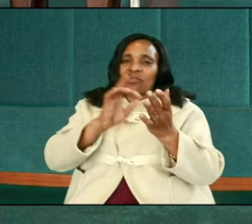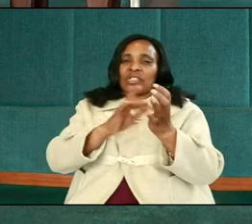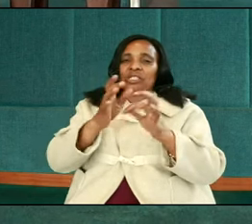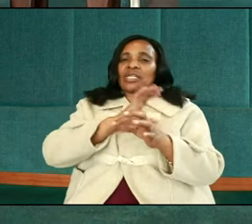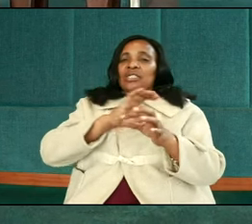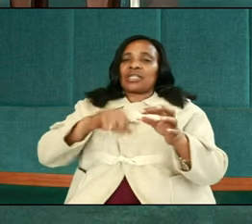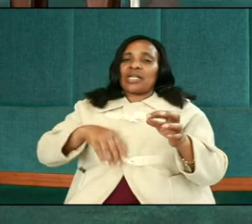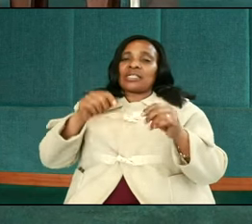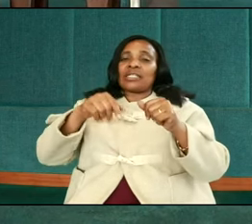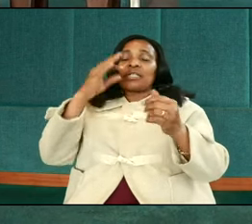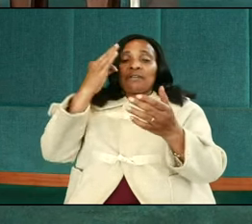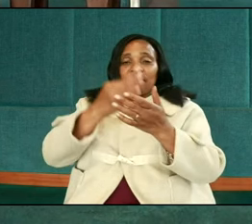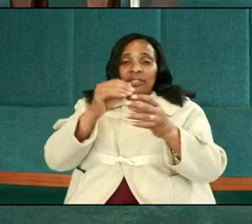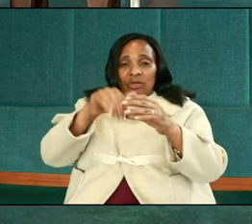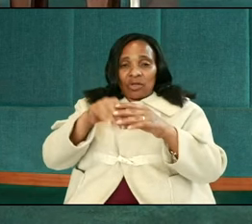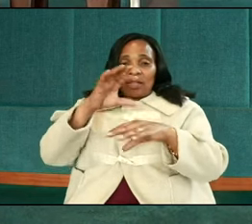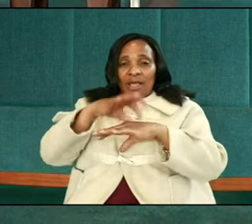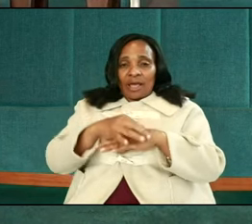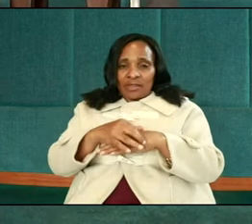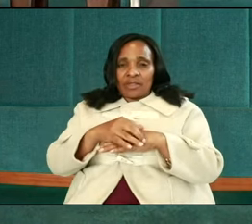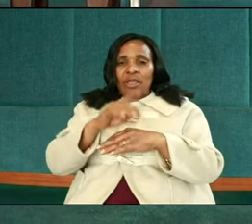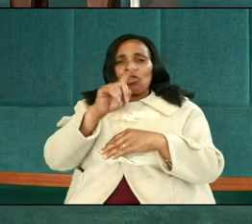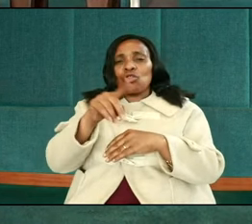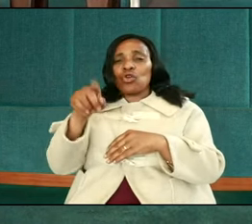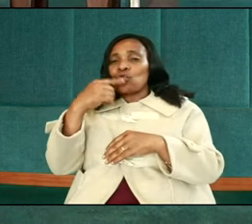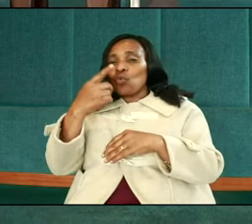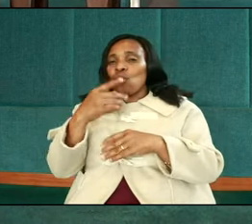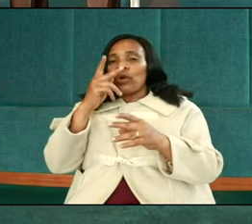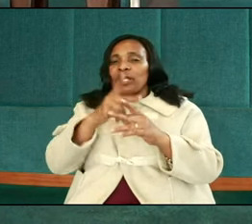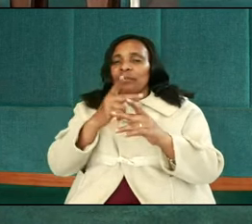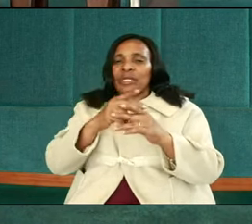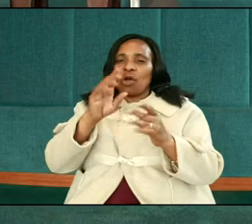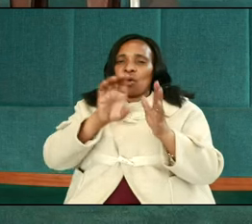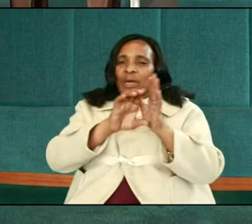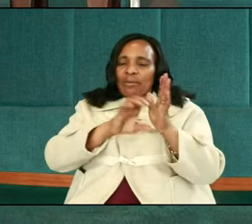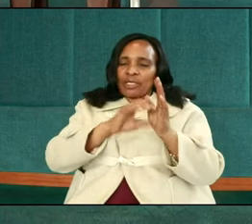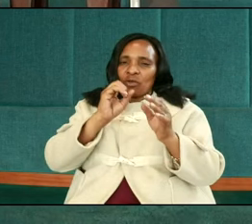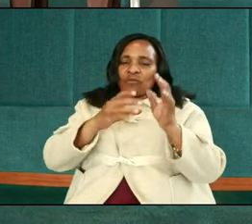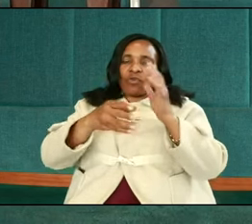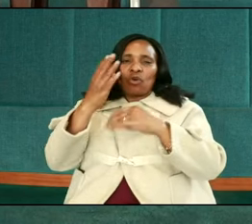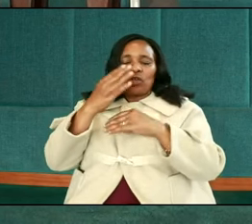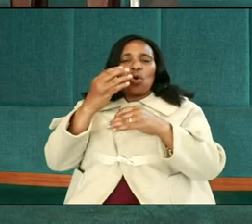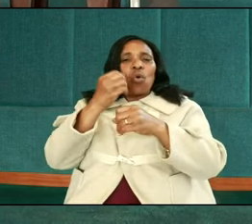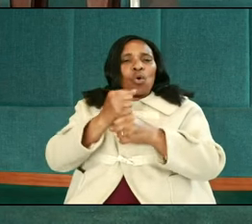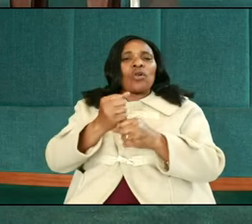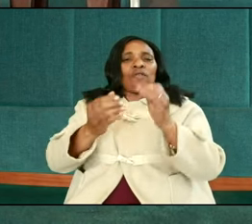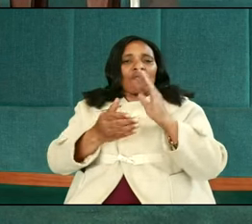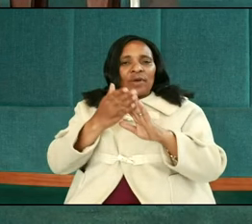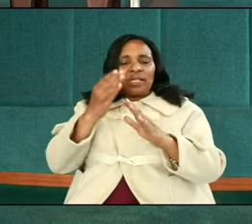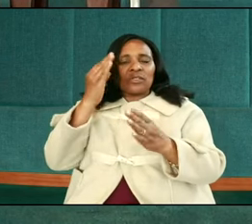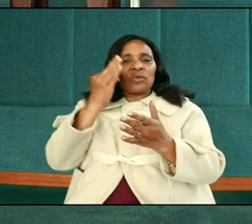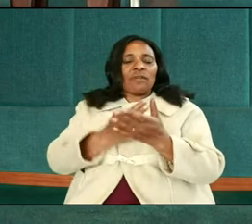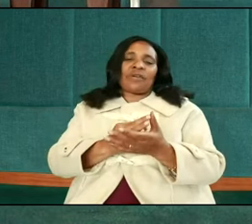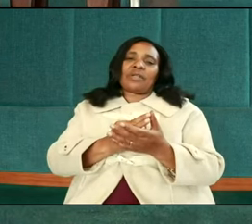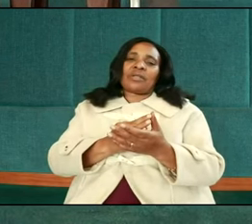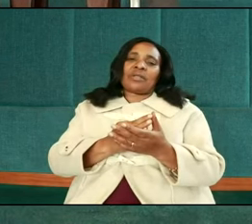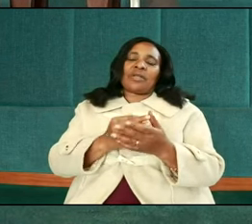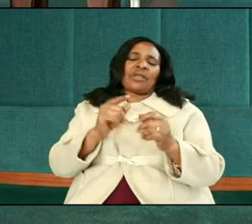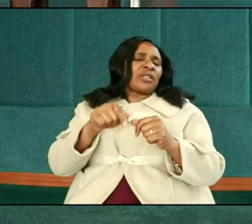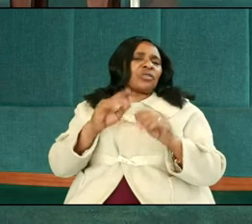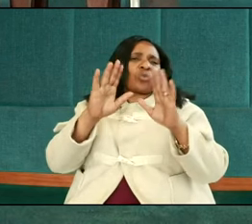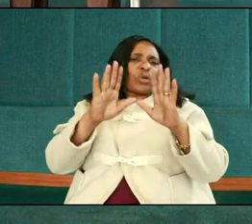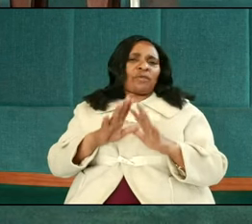sun. Yeah? That they are those who keep the commandments of God and hold fast to the faith. And that's